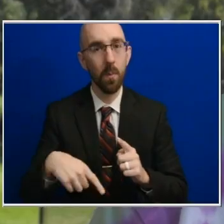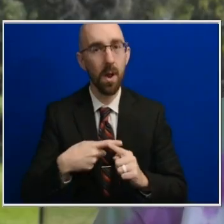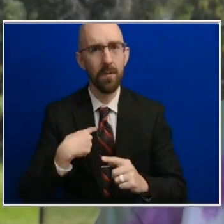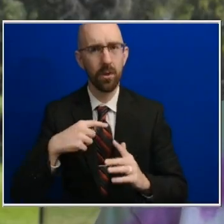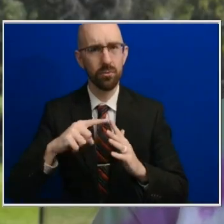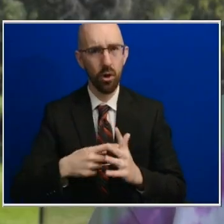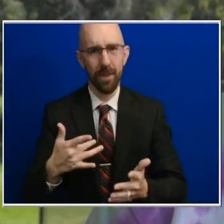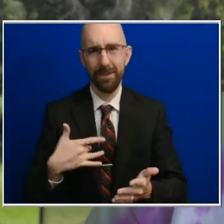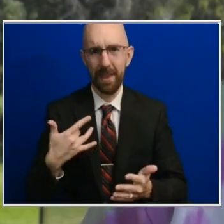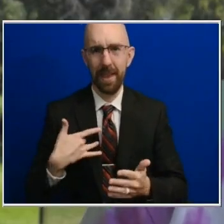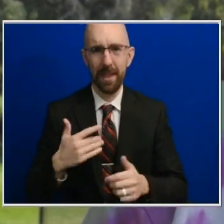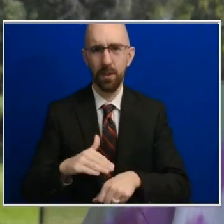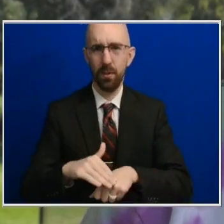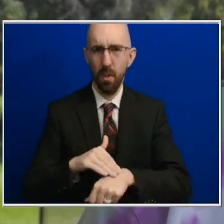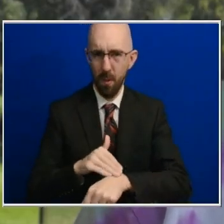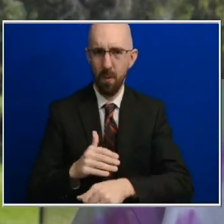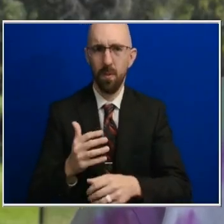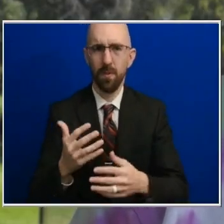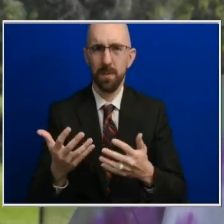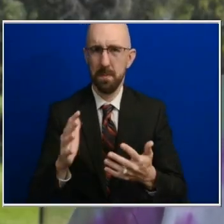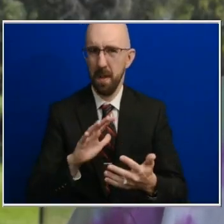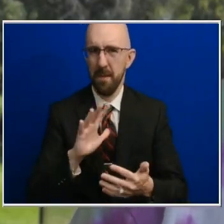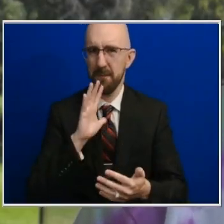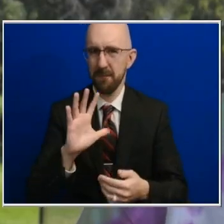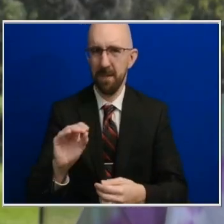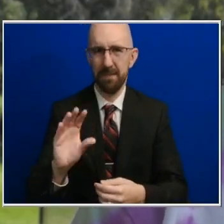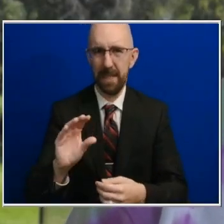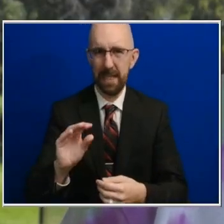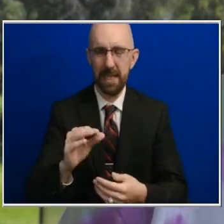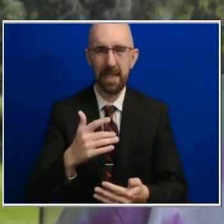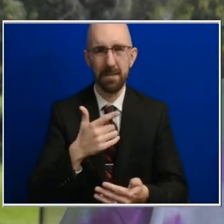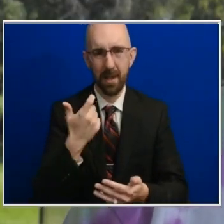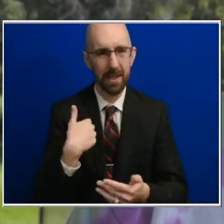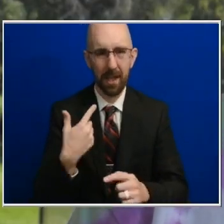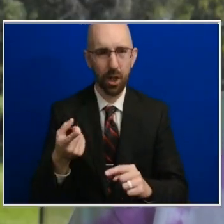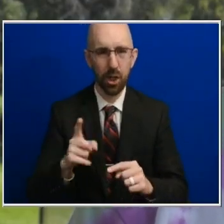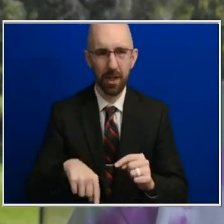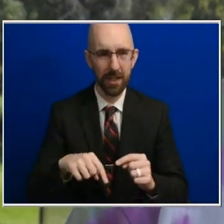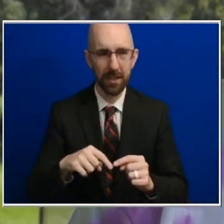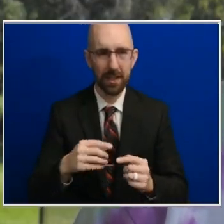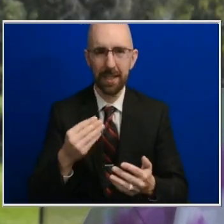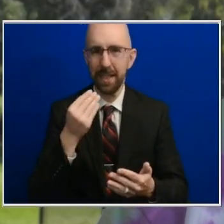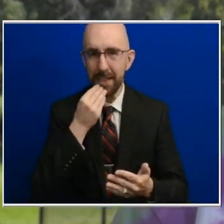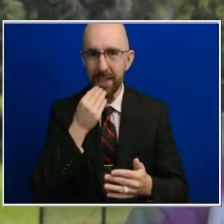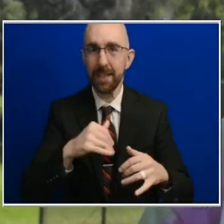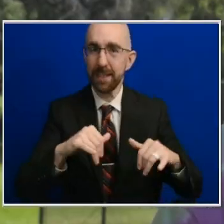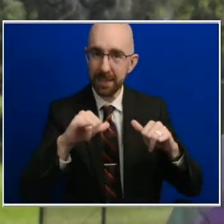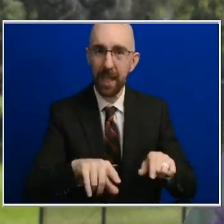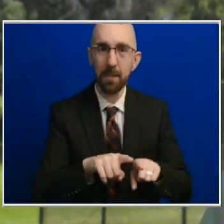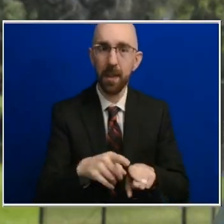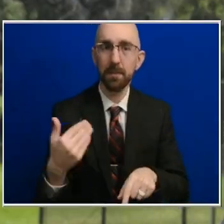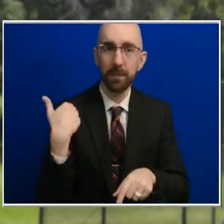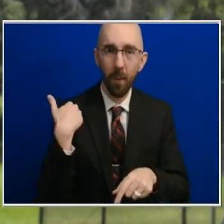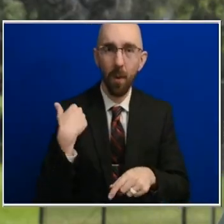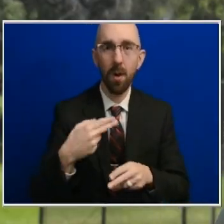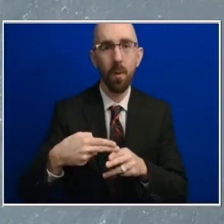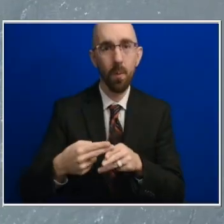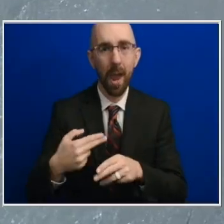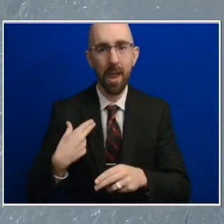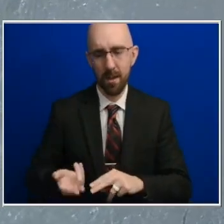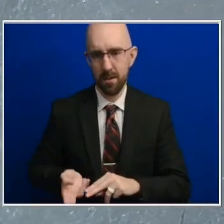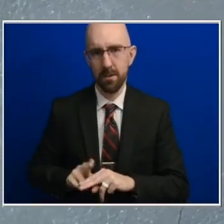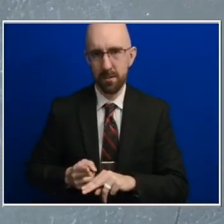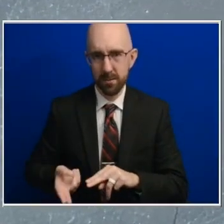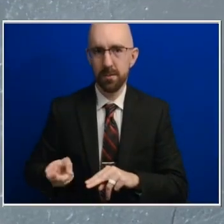down was about 50, because I couldn't eat what I was eating and keep the weight off once I hit about 50.